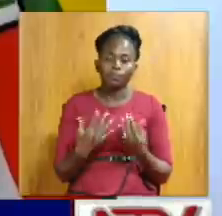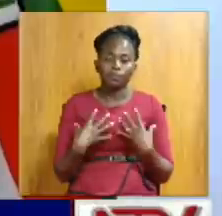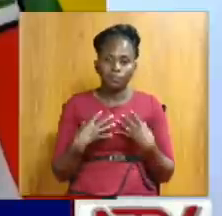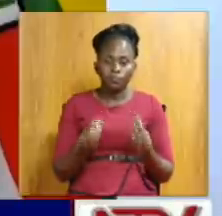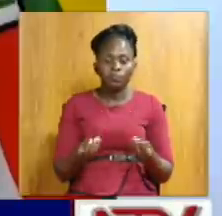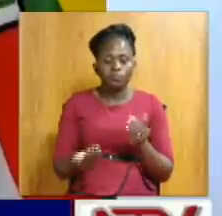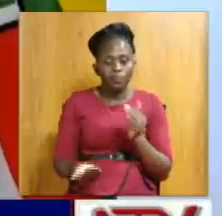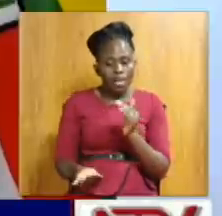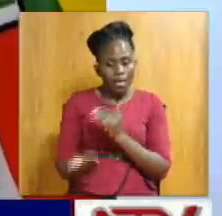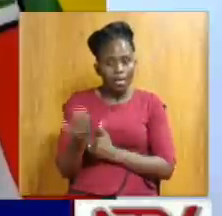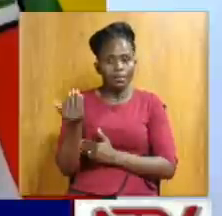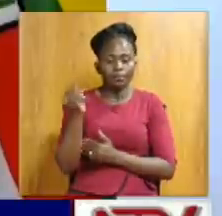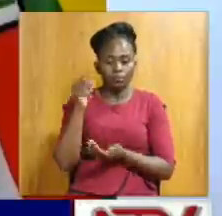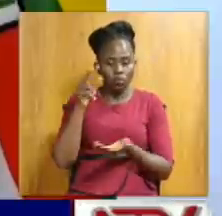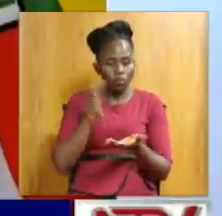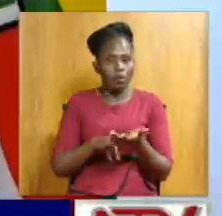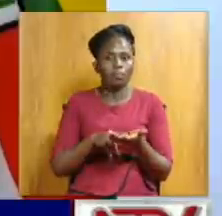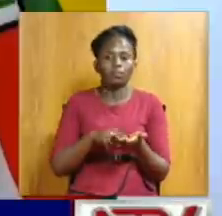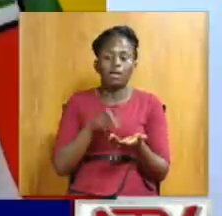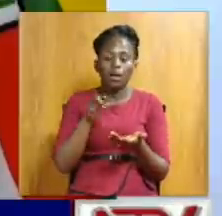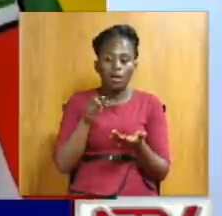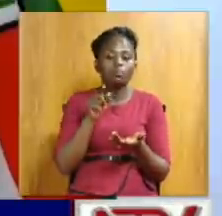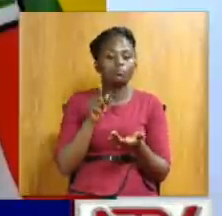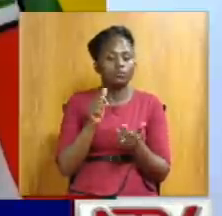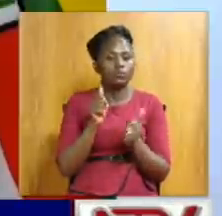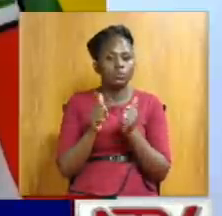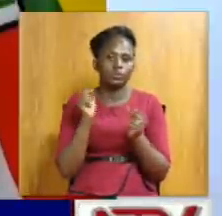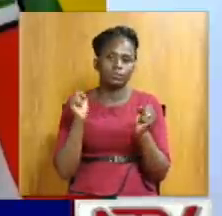diagnosis and treatment.